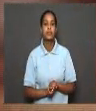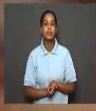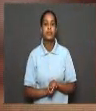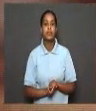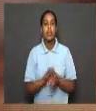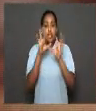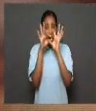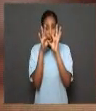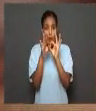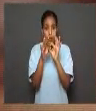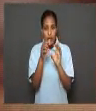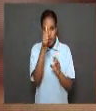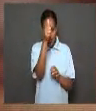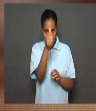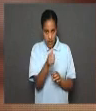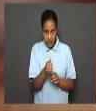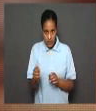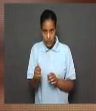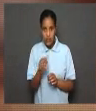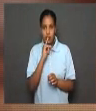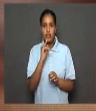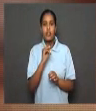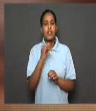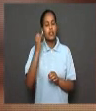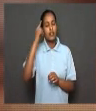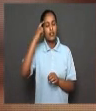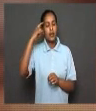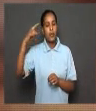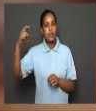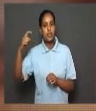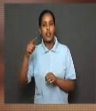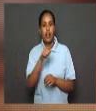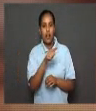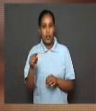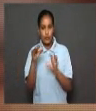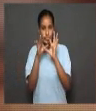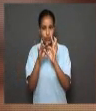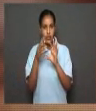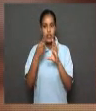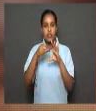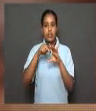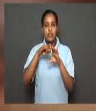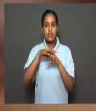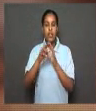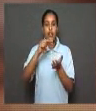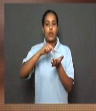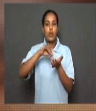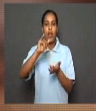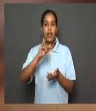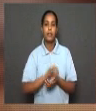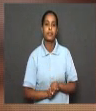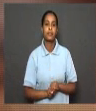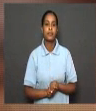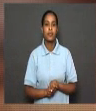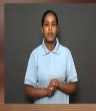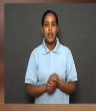The bond axis is the imaginary line that joins the nuclei.